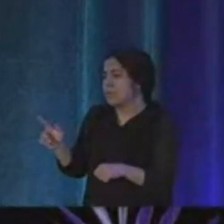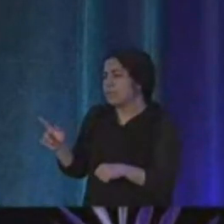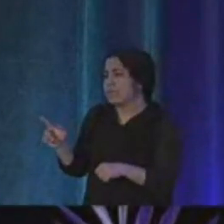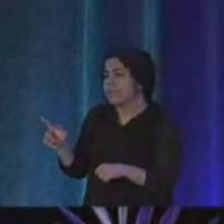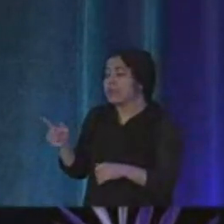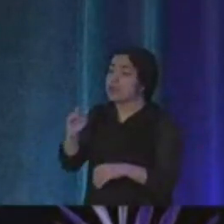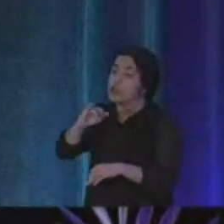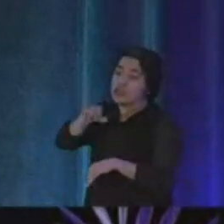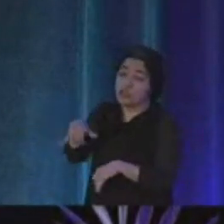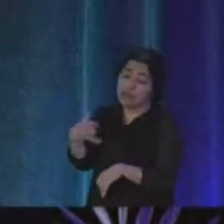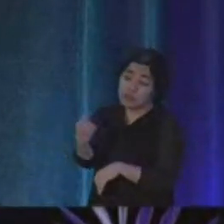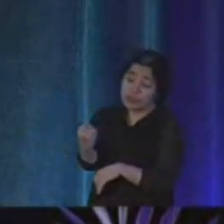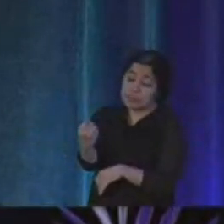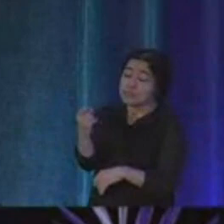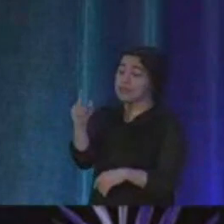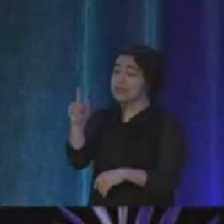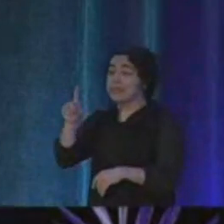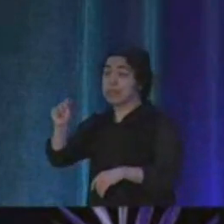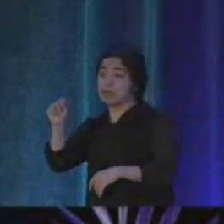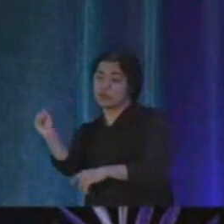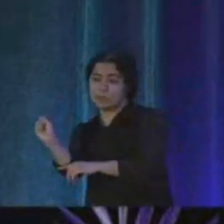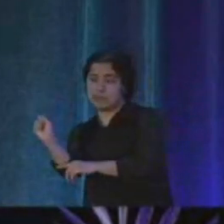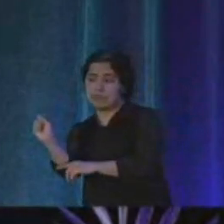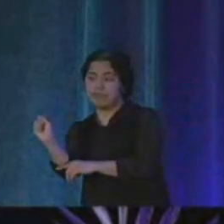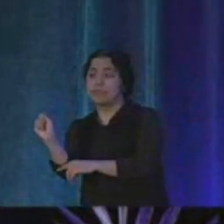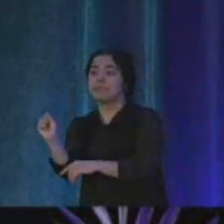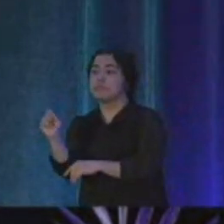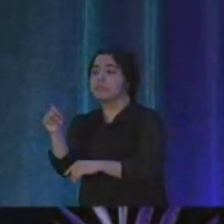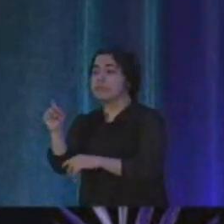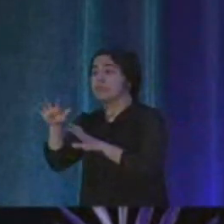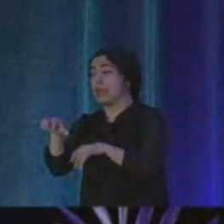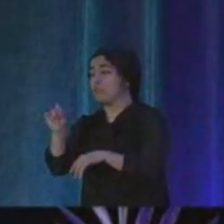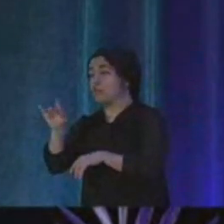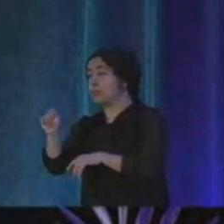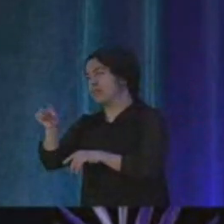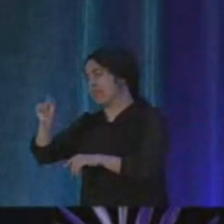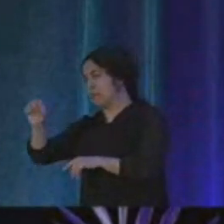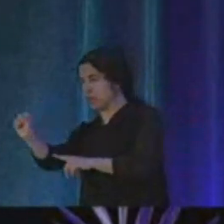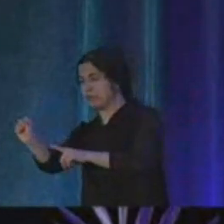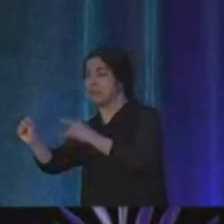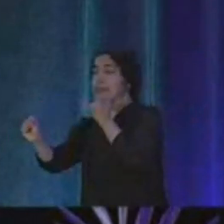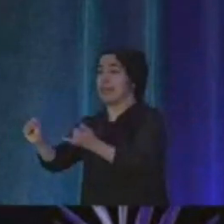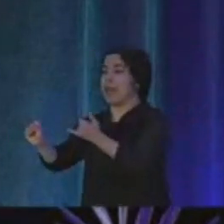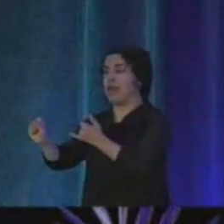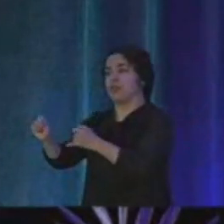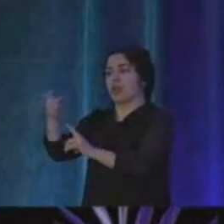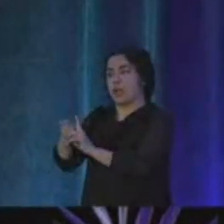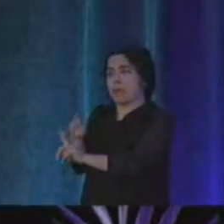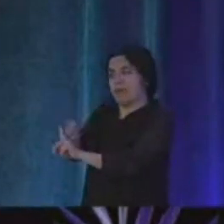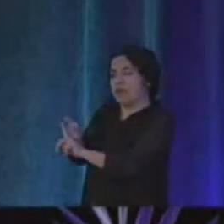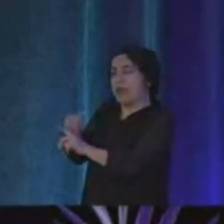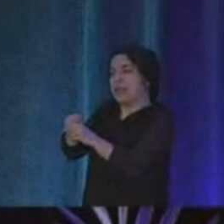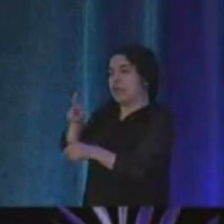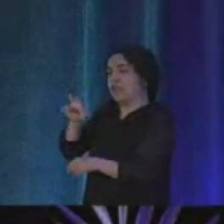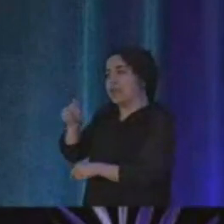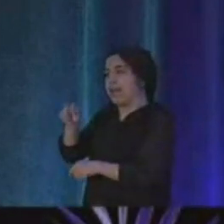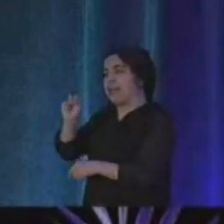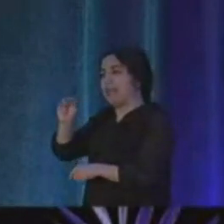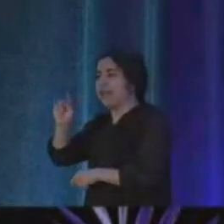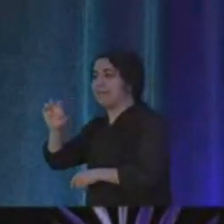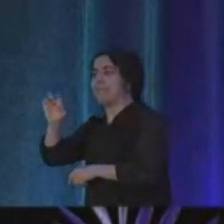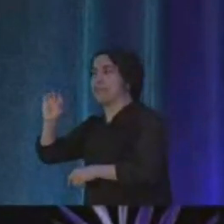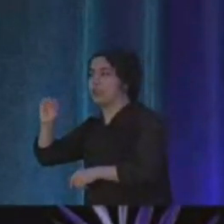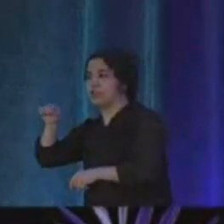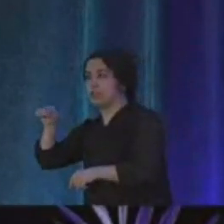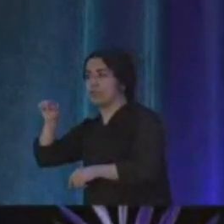It's JavaScript or TypeScript. TypeScript is now the default in React Native 0.71. And for those that aren't familiar